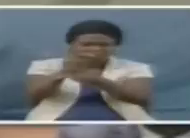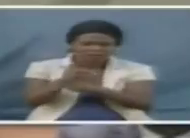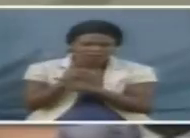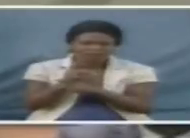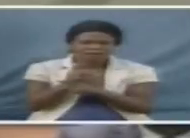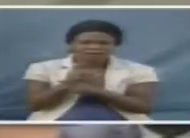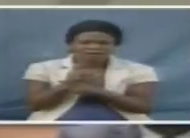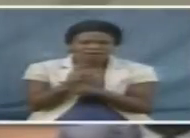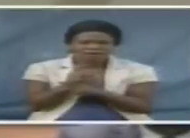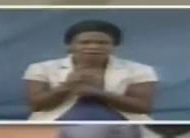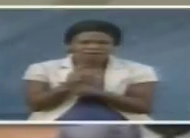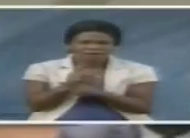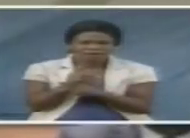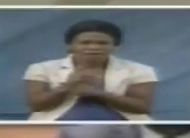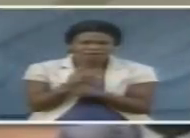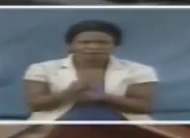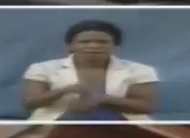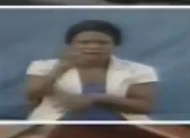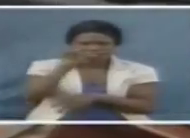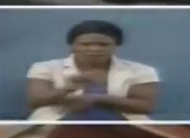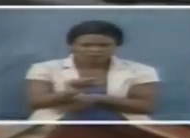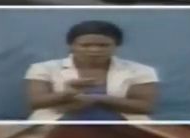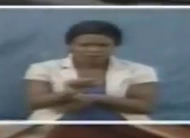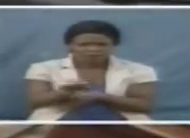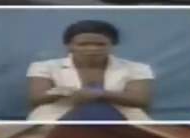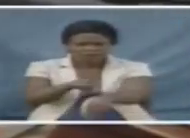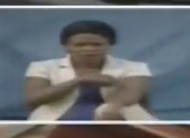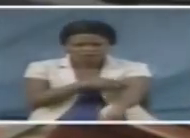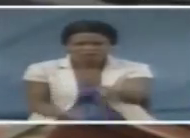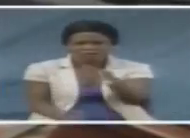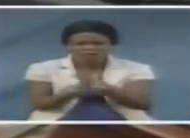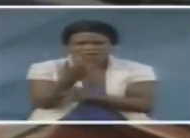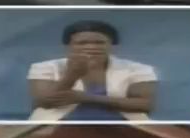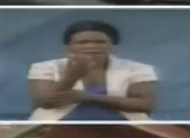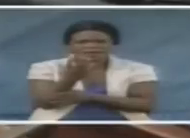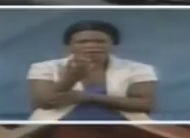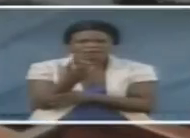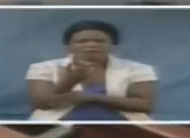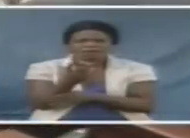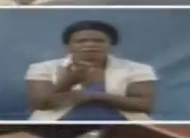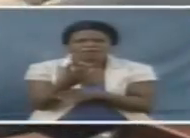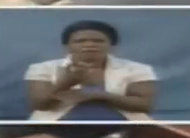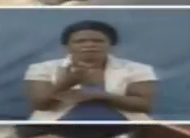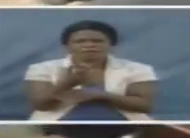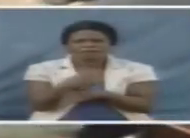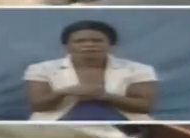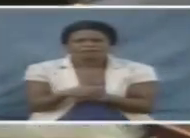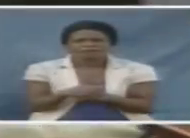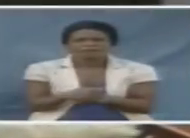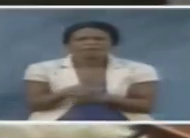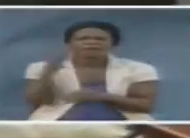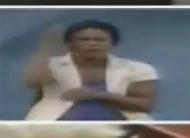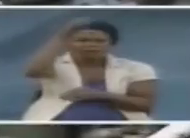drastically reduce the rate of debt accumulation, attain a cheaper and longer debt